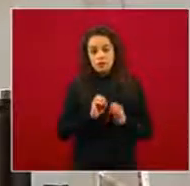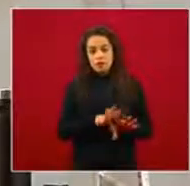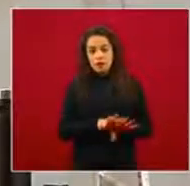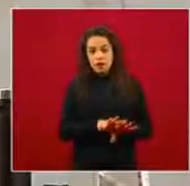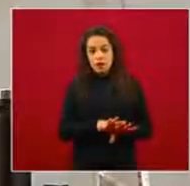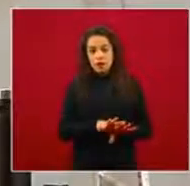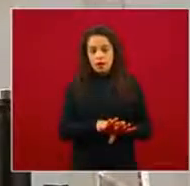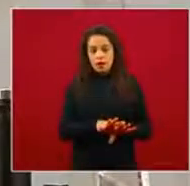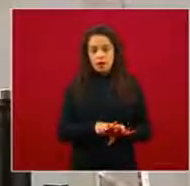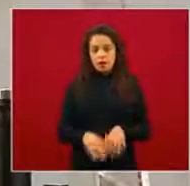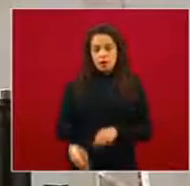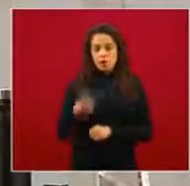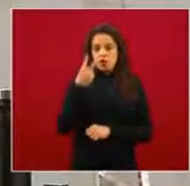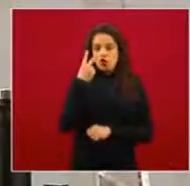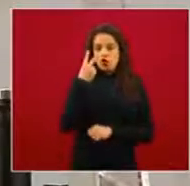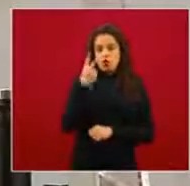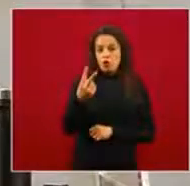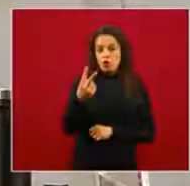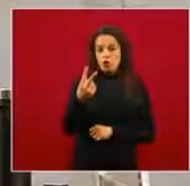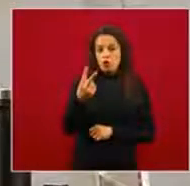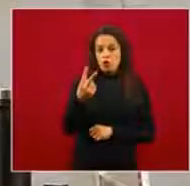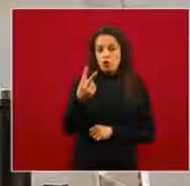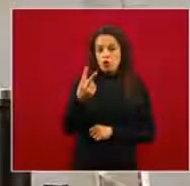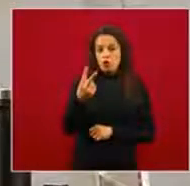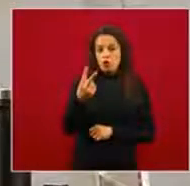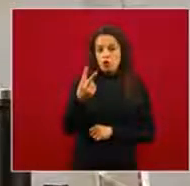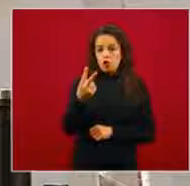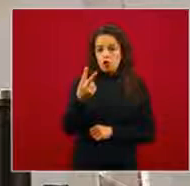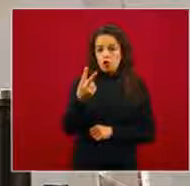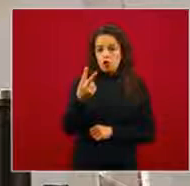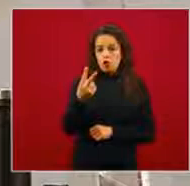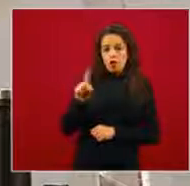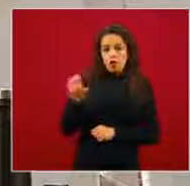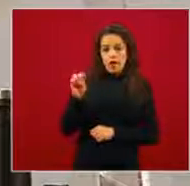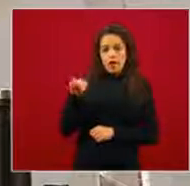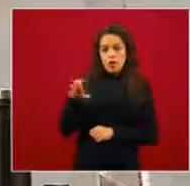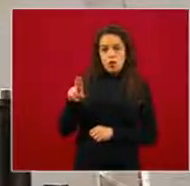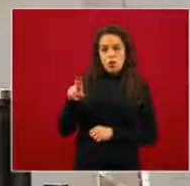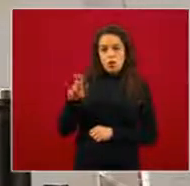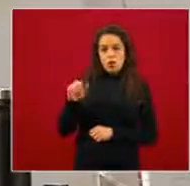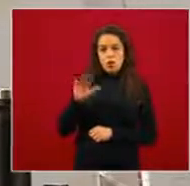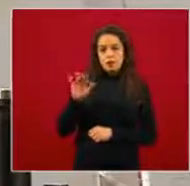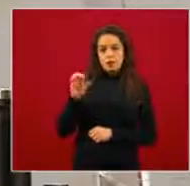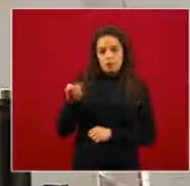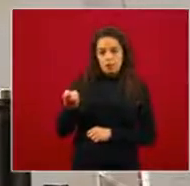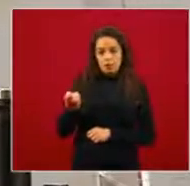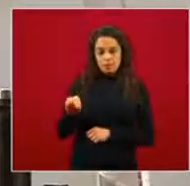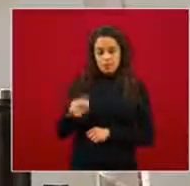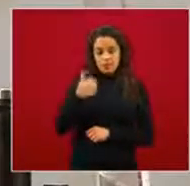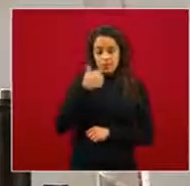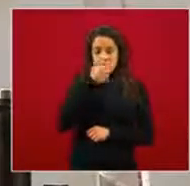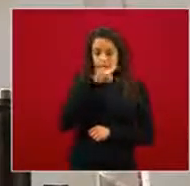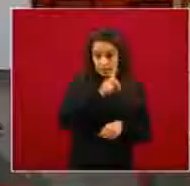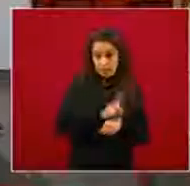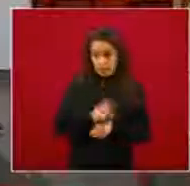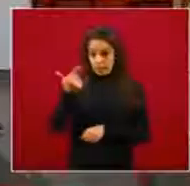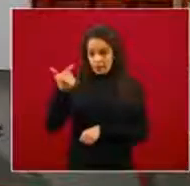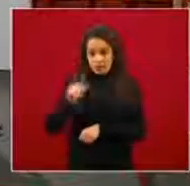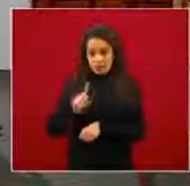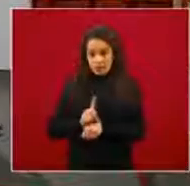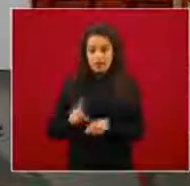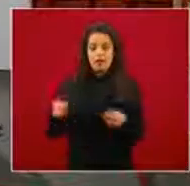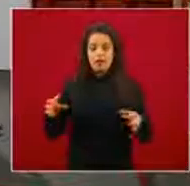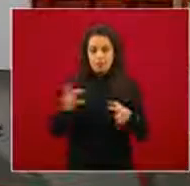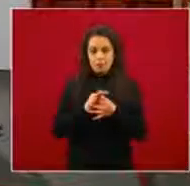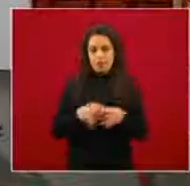to leave at least 2 incubation periods. The average is 7 days, so 14 days total, and that's